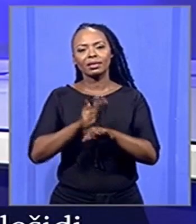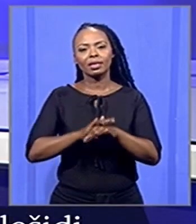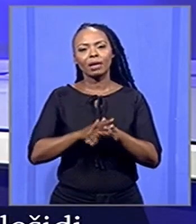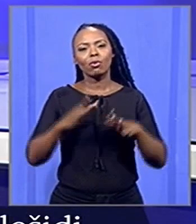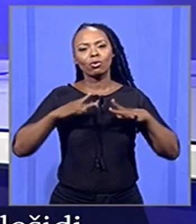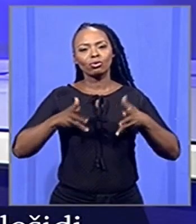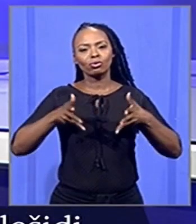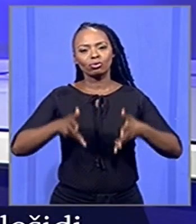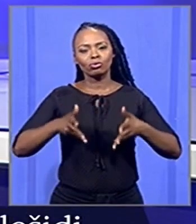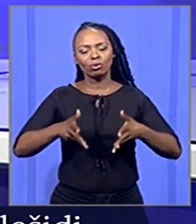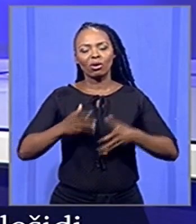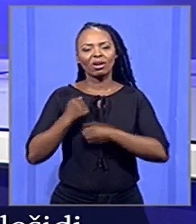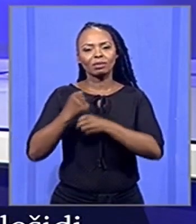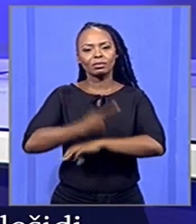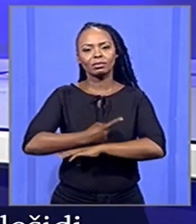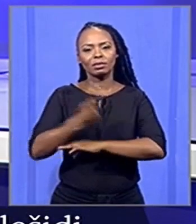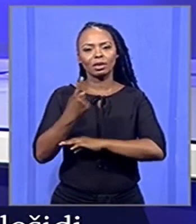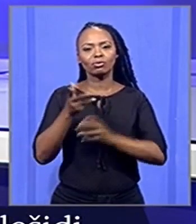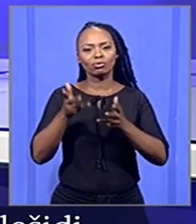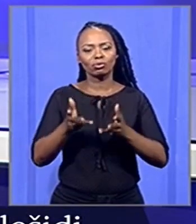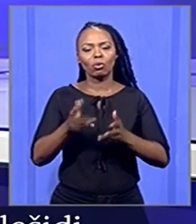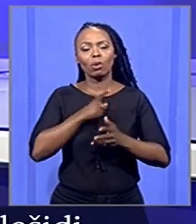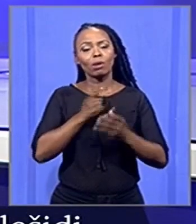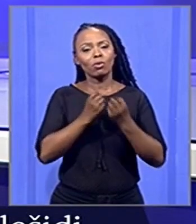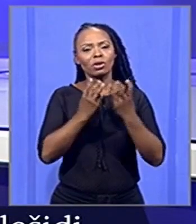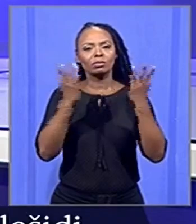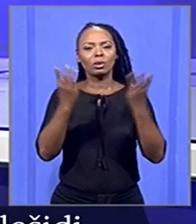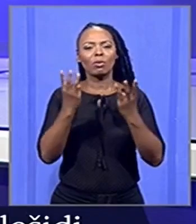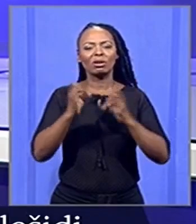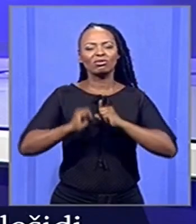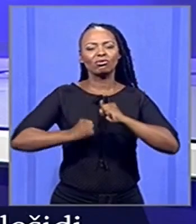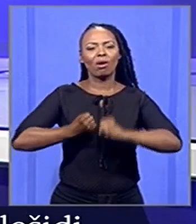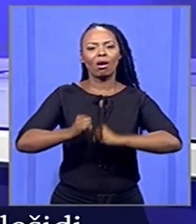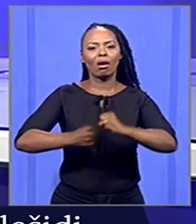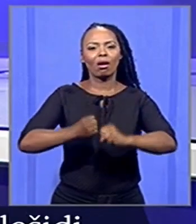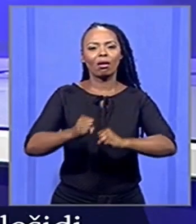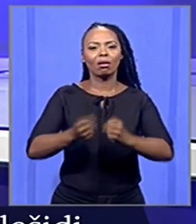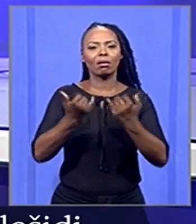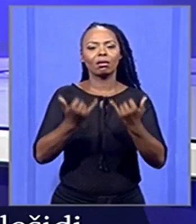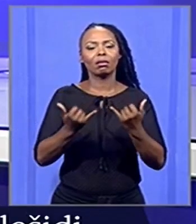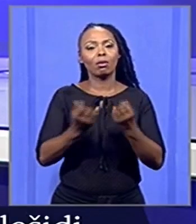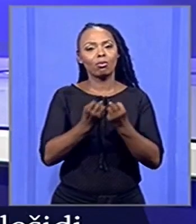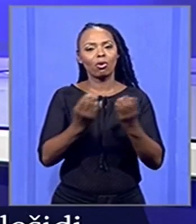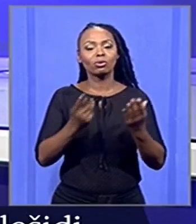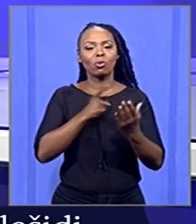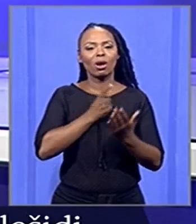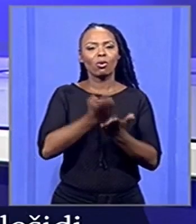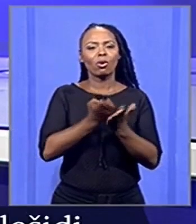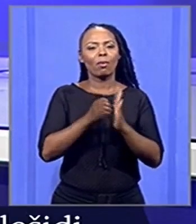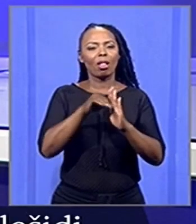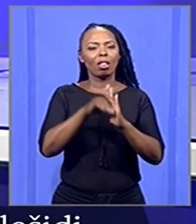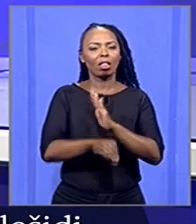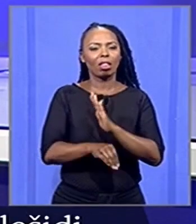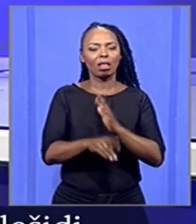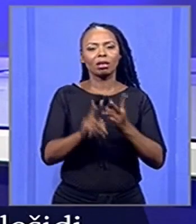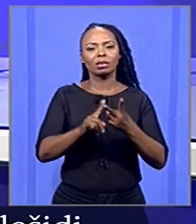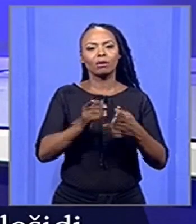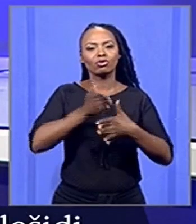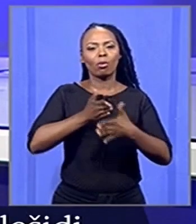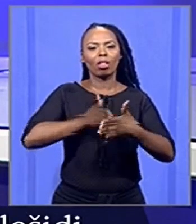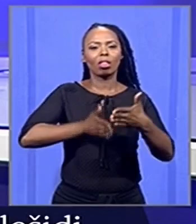a Keresemose kudu ge badudi ba bantši ba naga ba tšwela pele go itlhakela ka baka la go fokola ga ikonomi